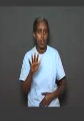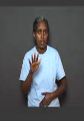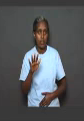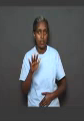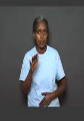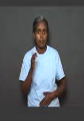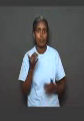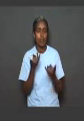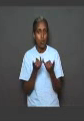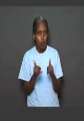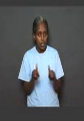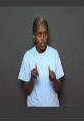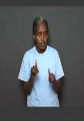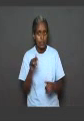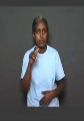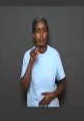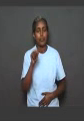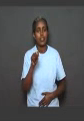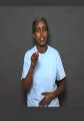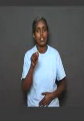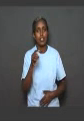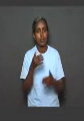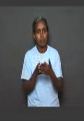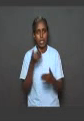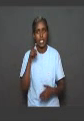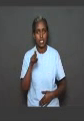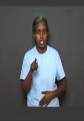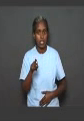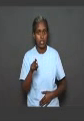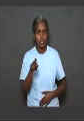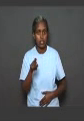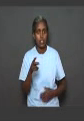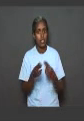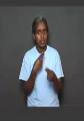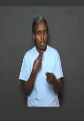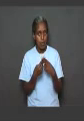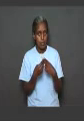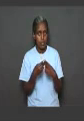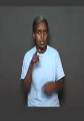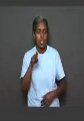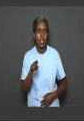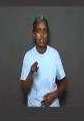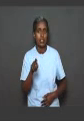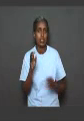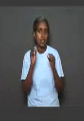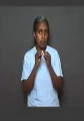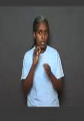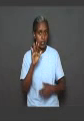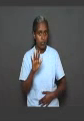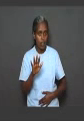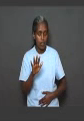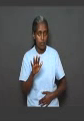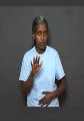5 over t minus x times x